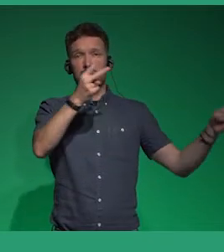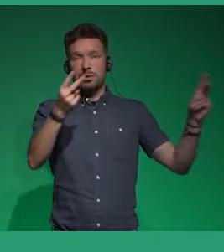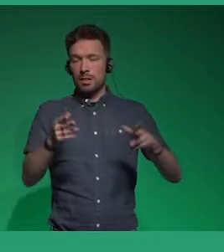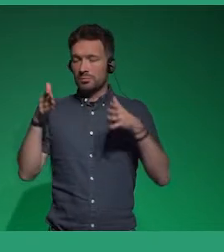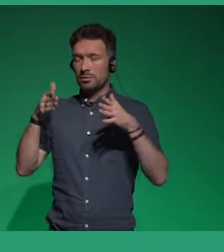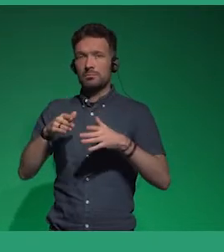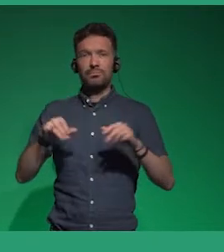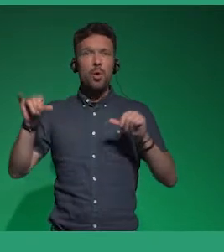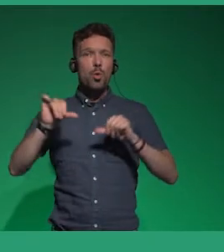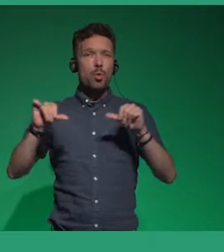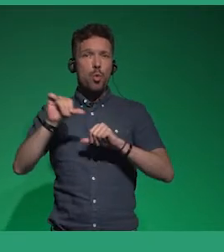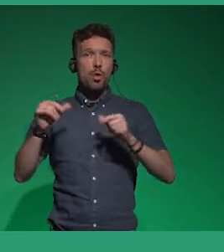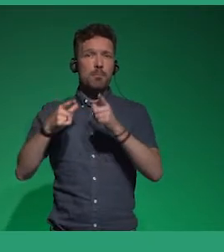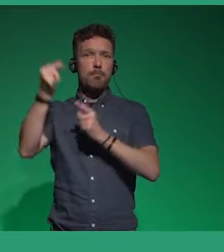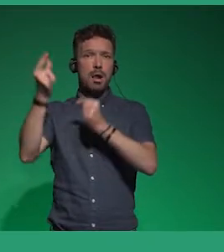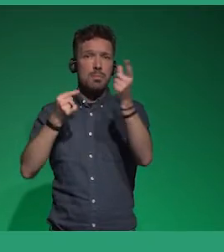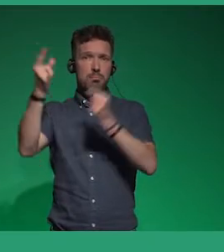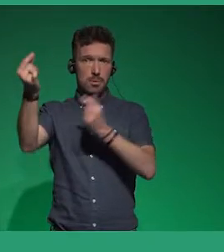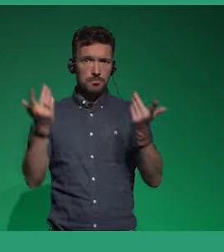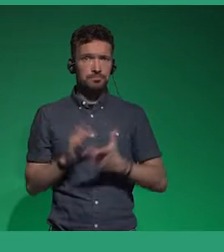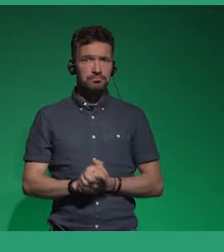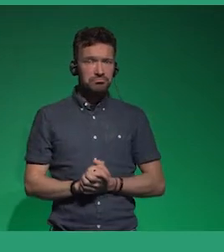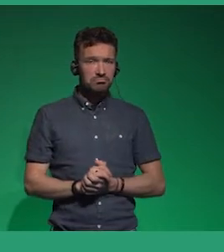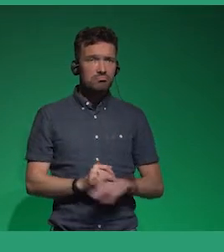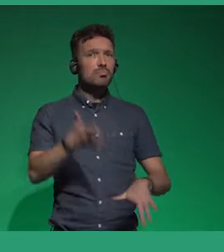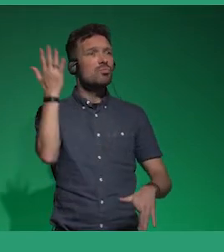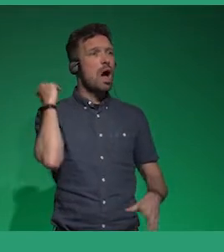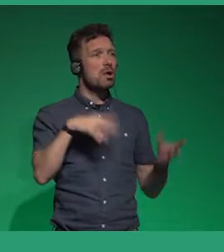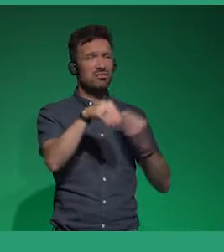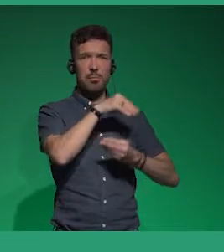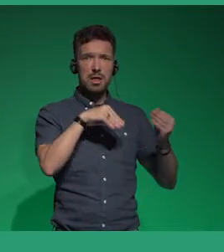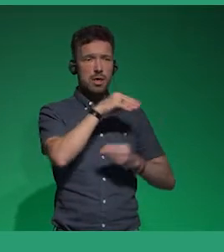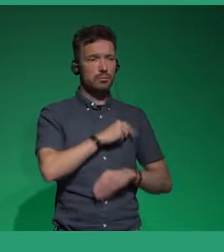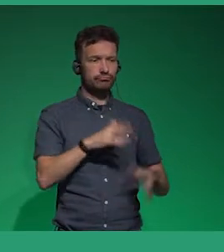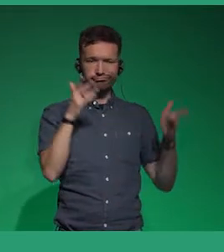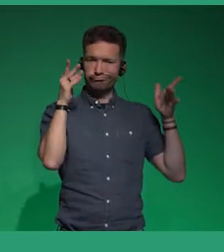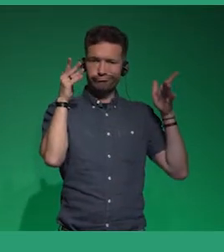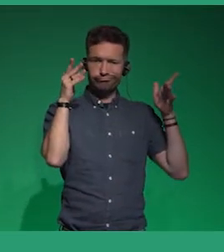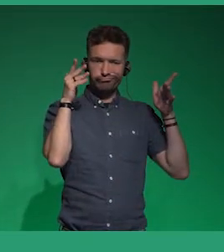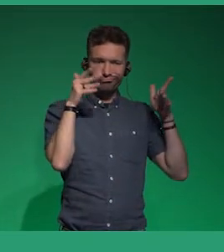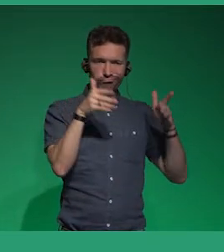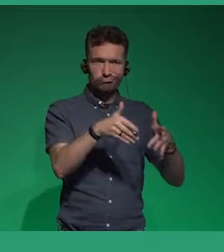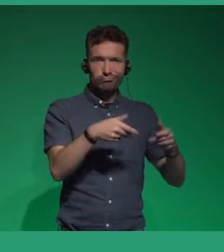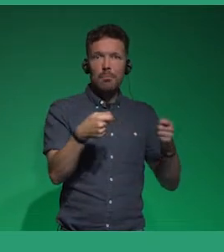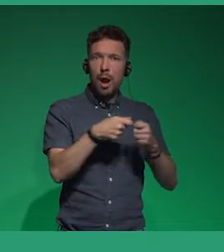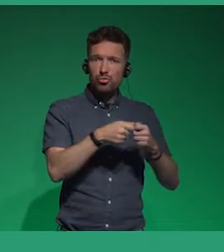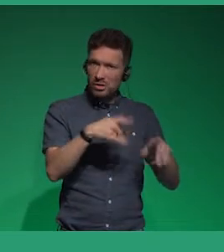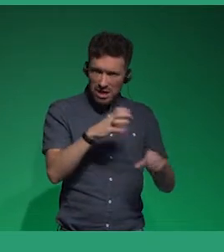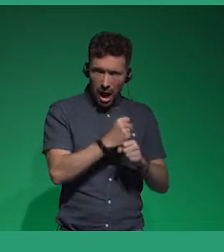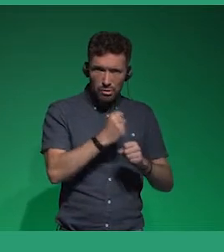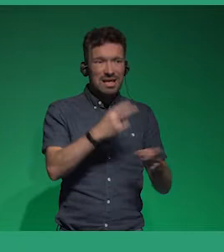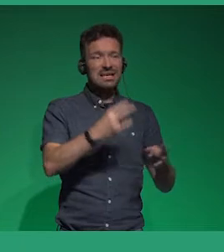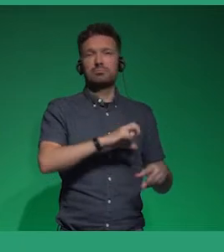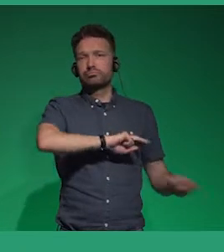they didn't have rubber before, but a lot of the rubber land is converted into oil palm, and we see that oil palm is